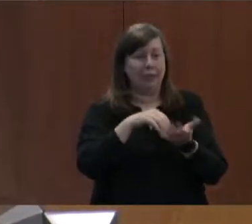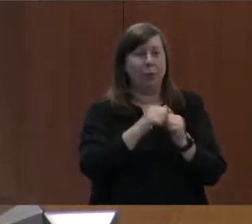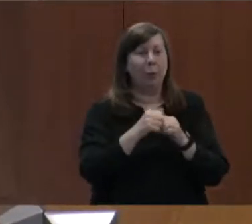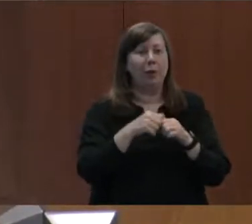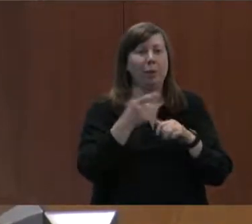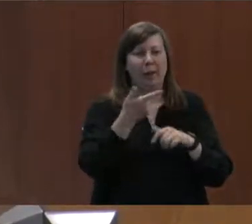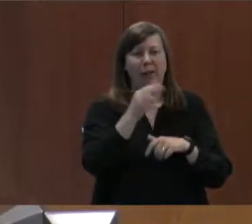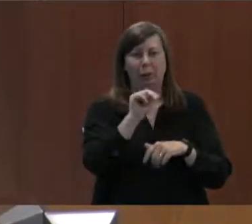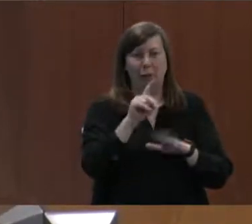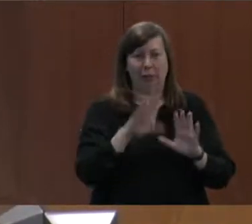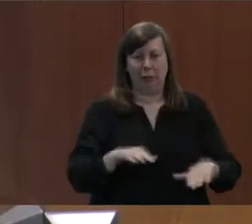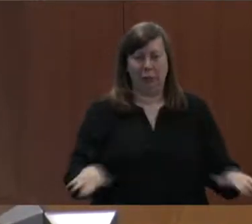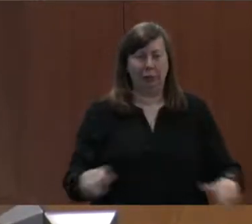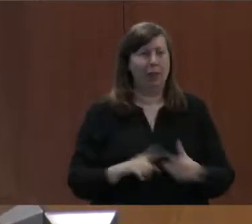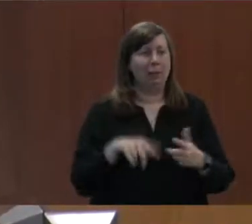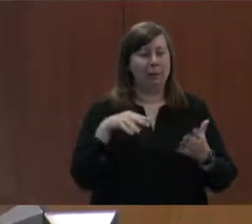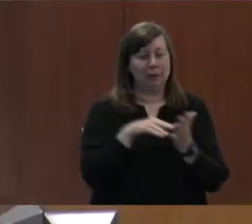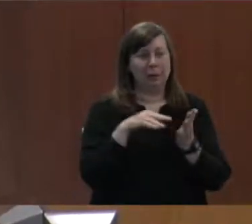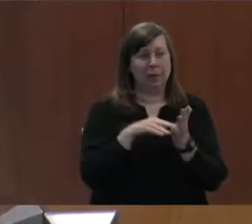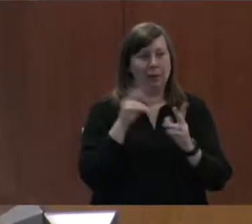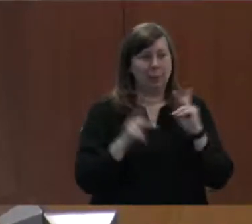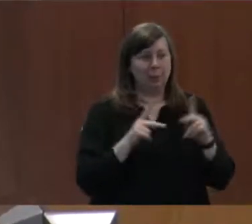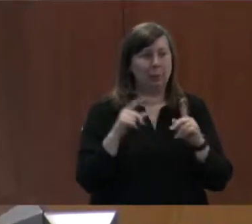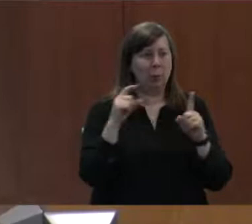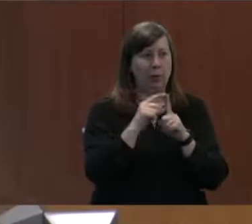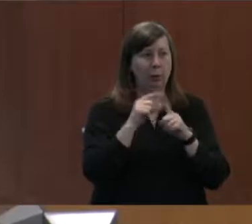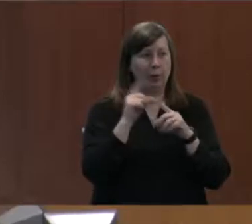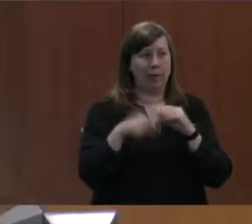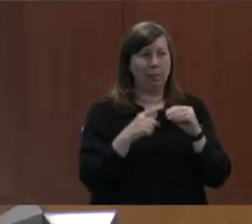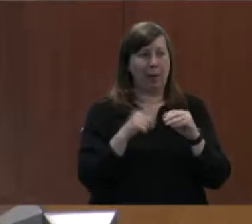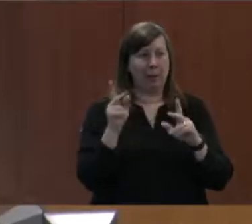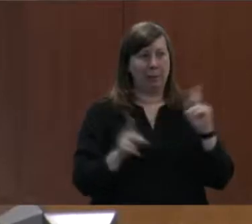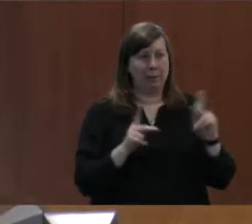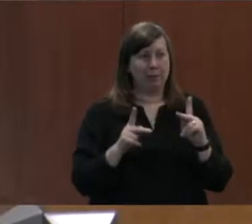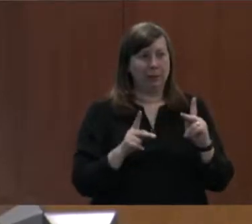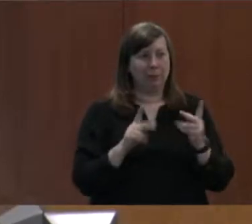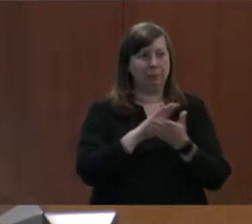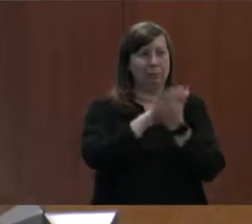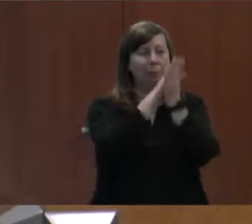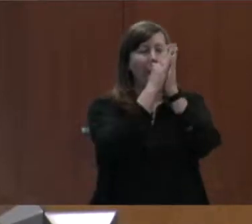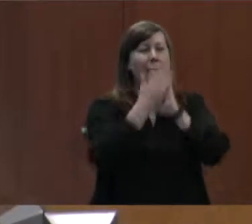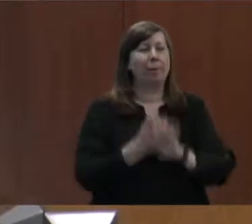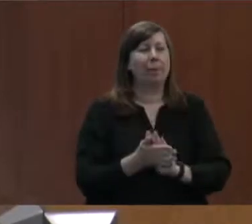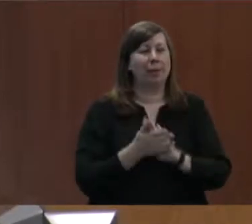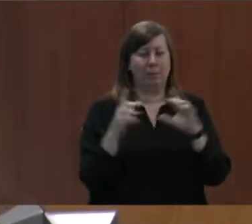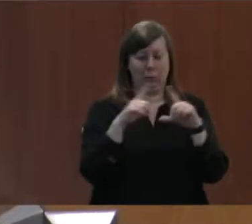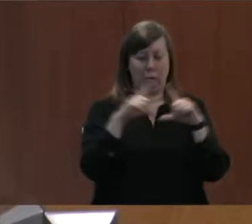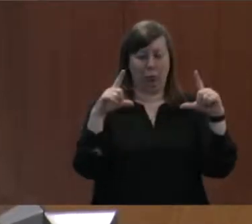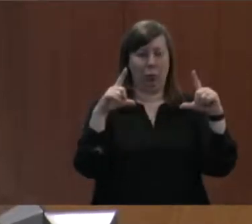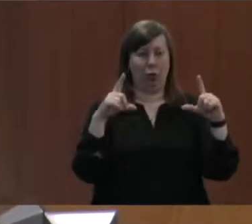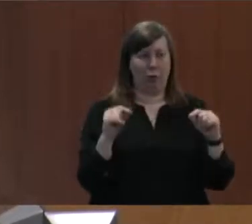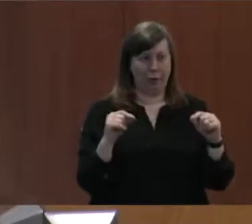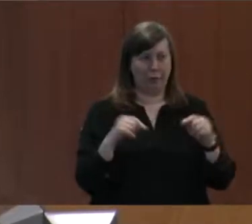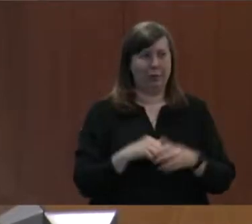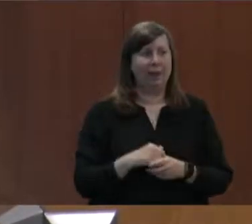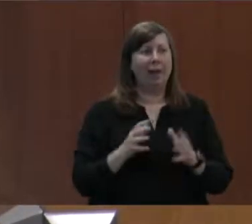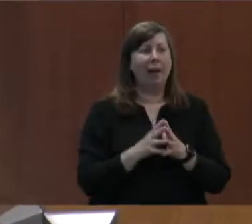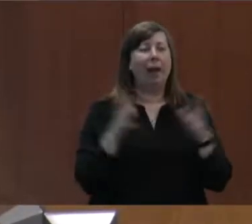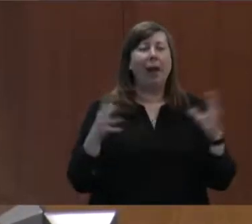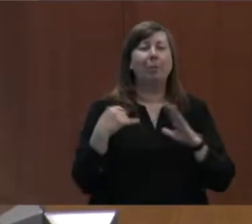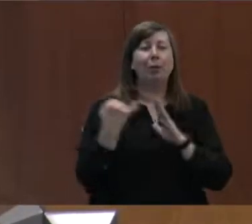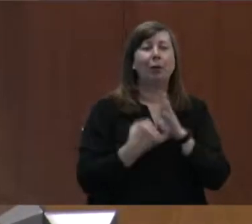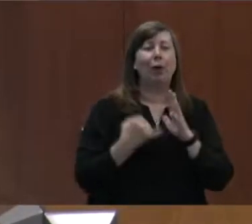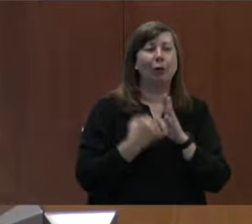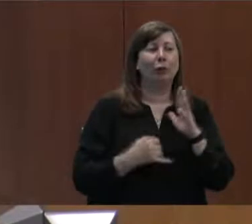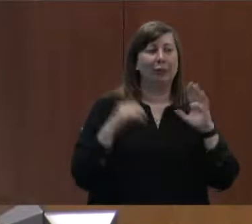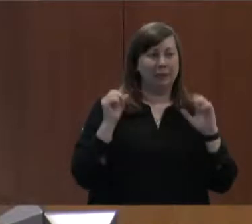we study people, we collect words about the people and turn them into cards. After all, how much art